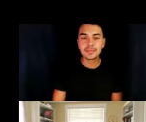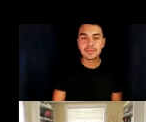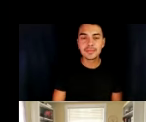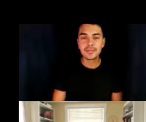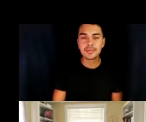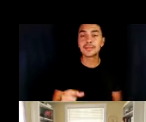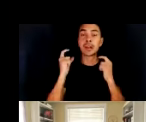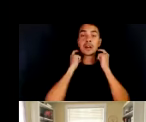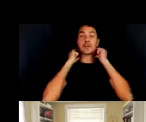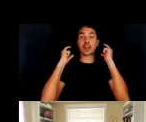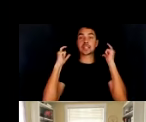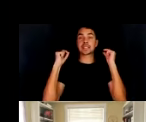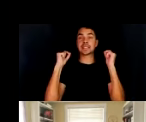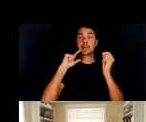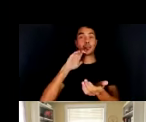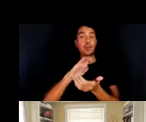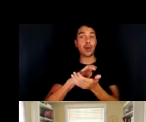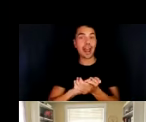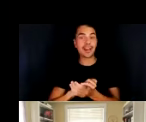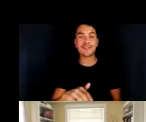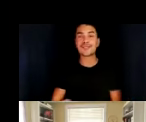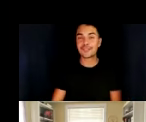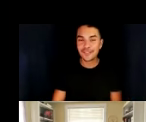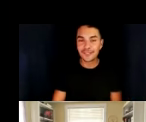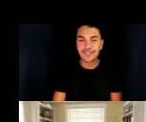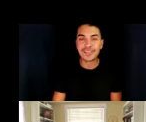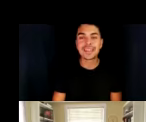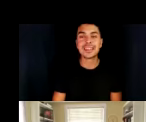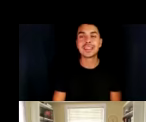Bride of Frankenstein from Deanna.